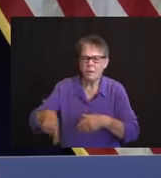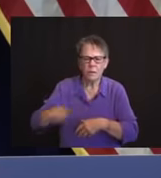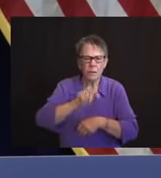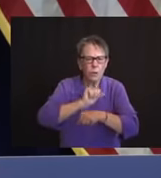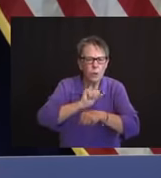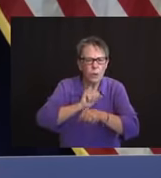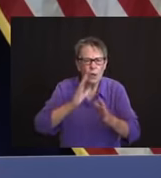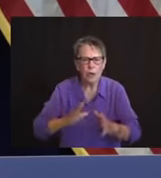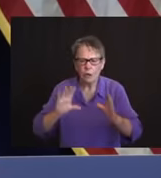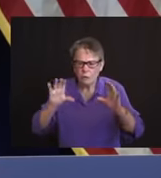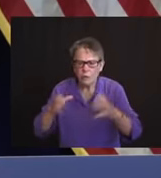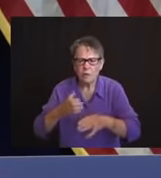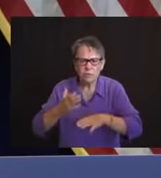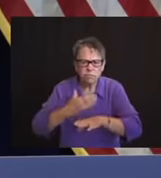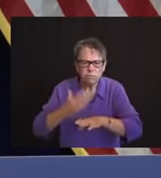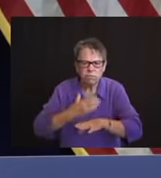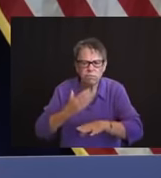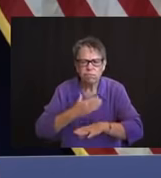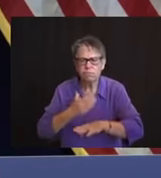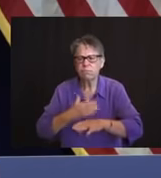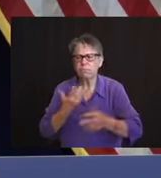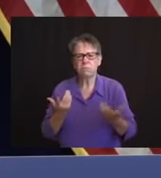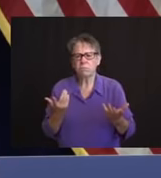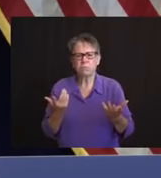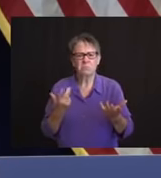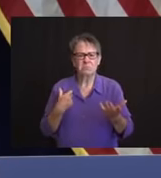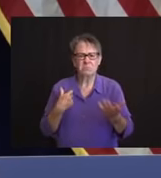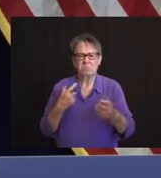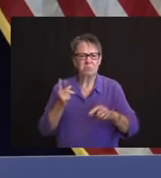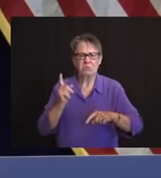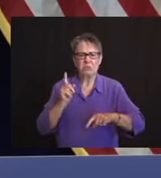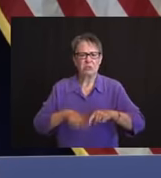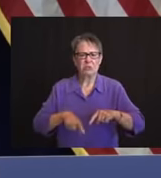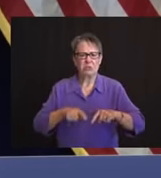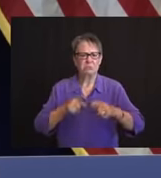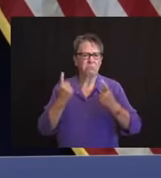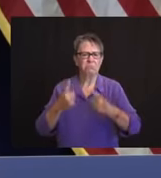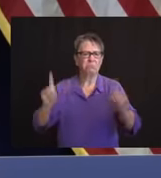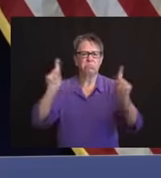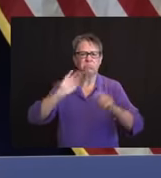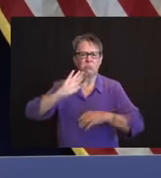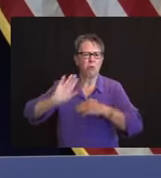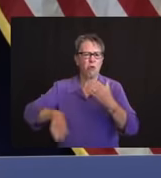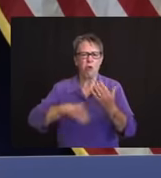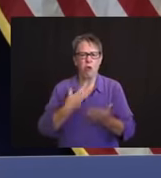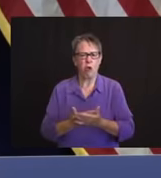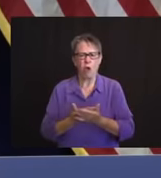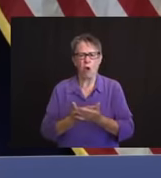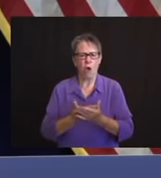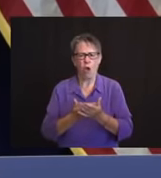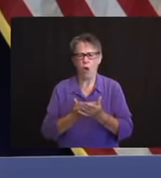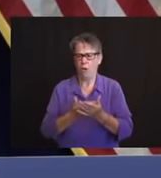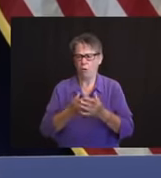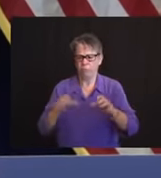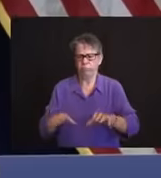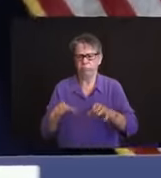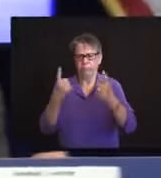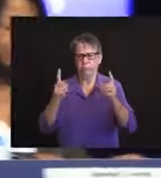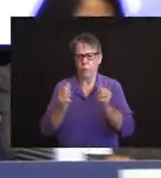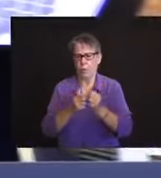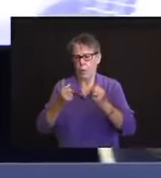their dedication, we would not have achieved the milestones that we have. Thank you, Governor Murphy.